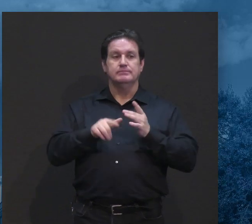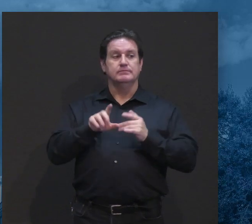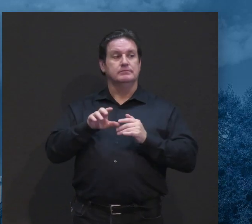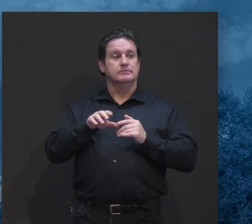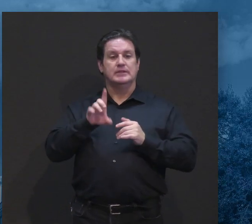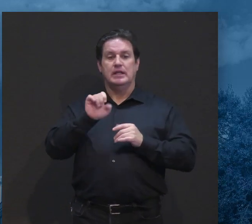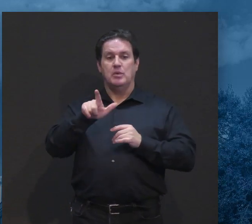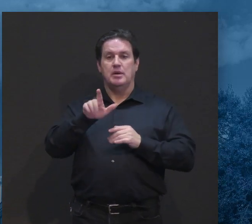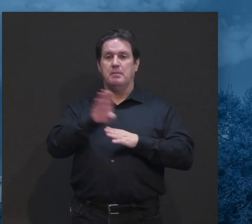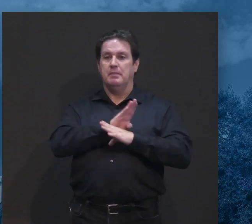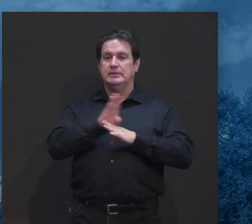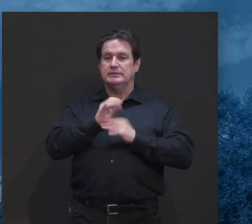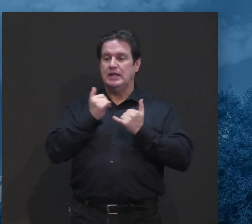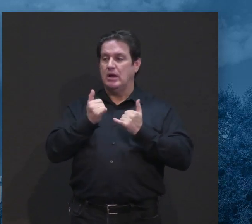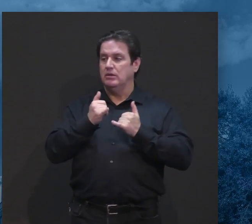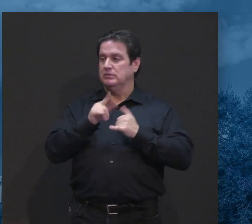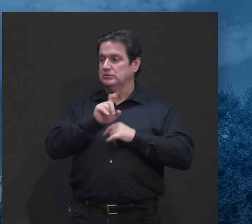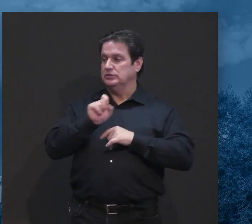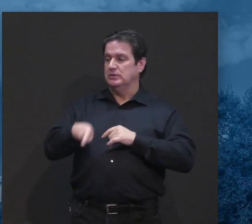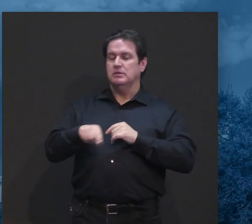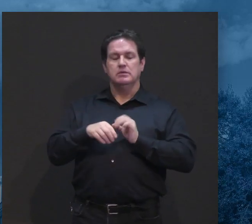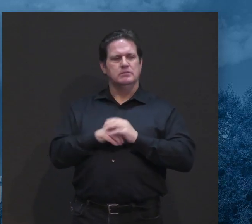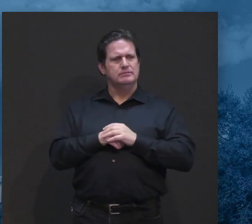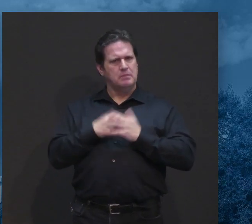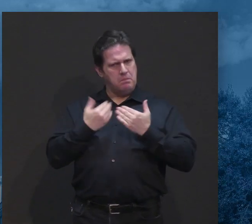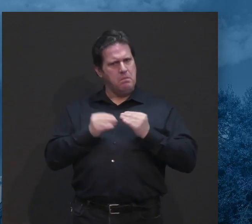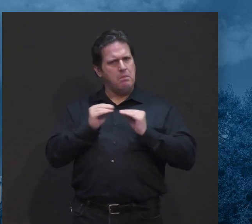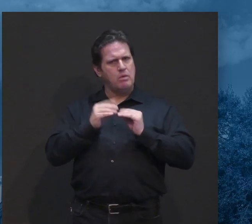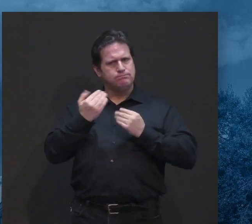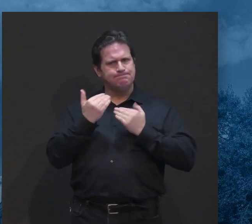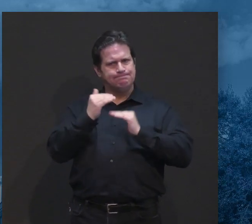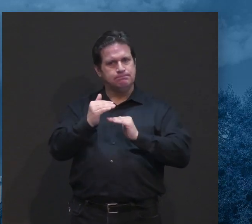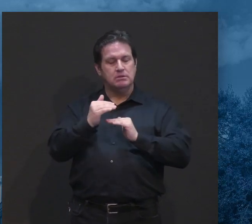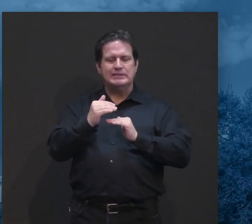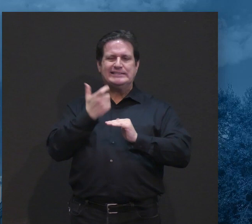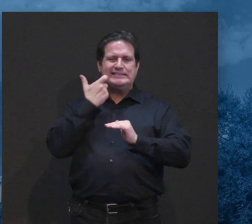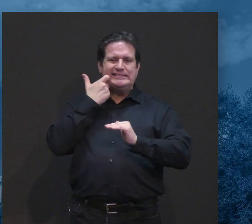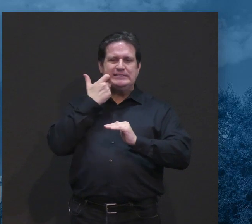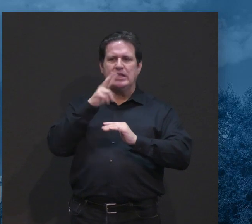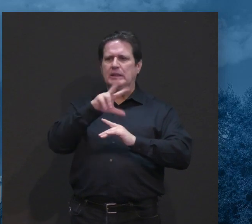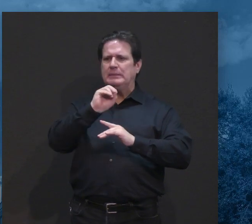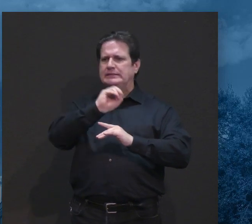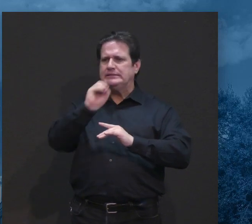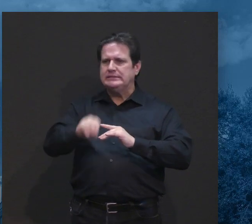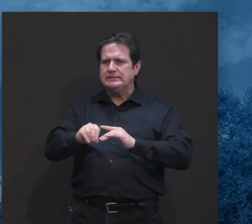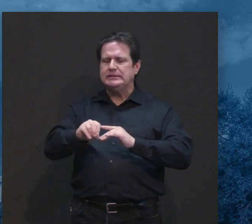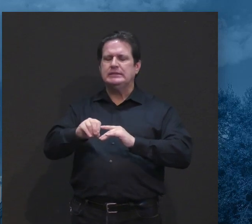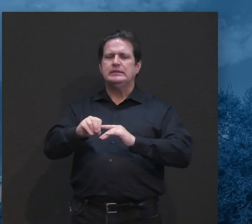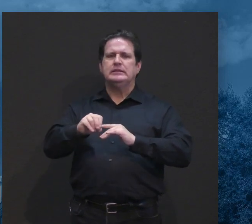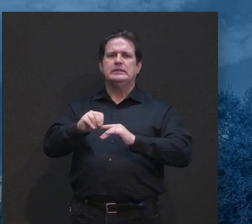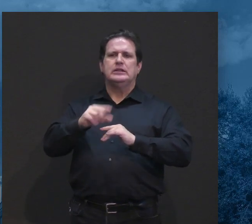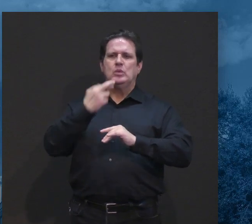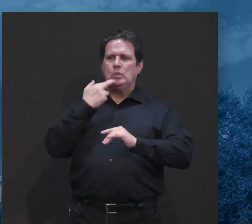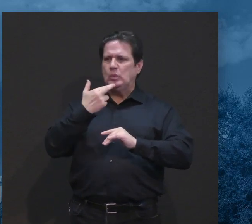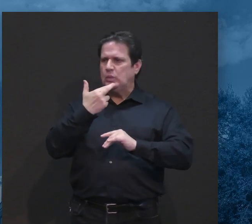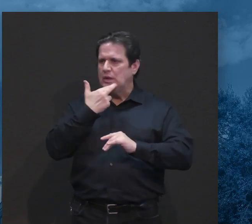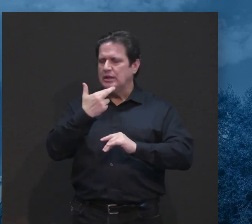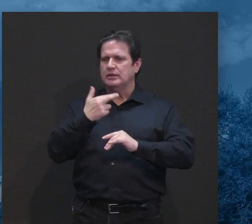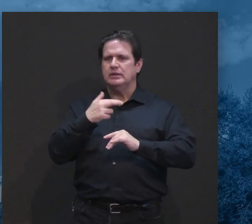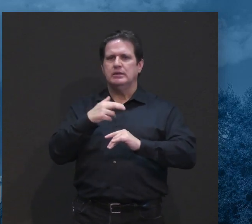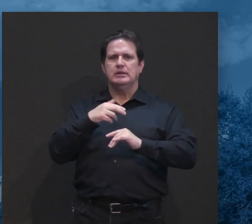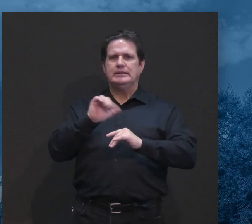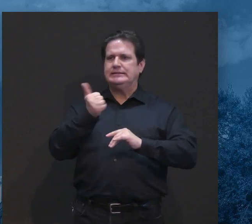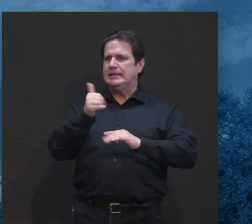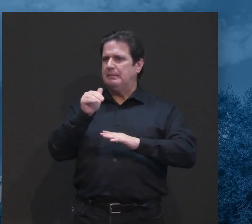at Delaware Business Now. Did you consider more restrictive measures other than the 30% occupancy limit for restaurants, such as 10